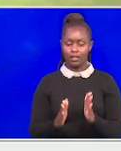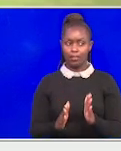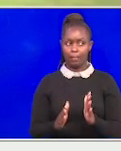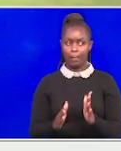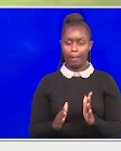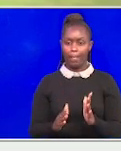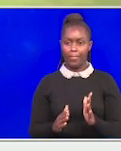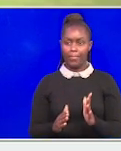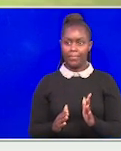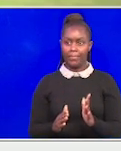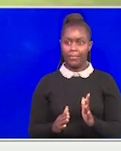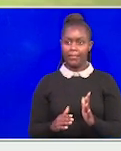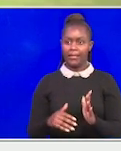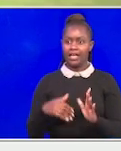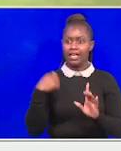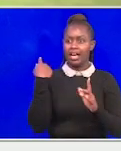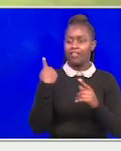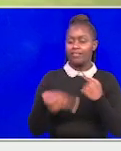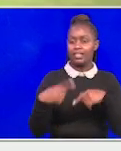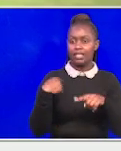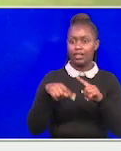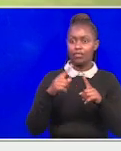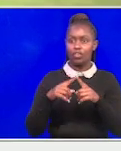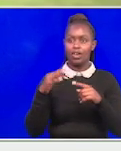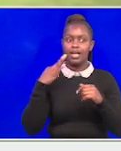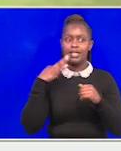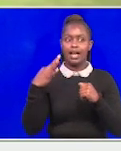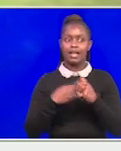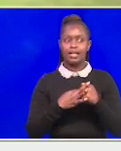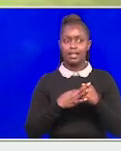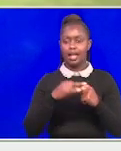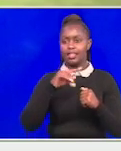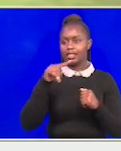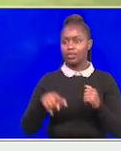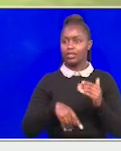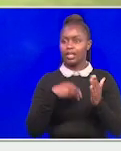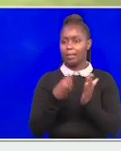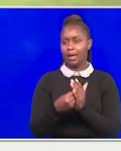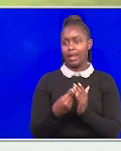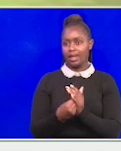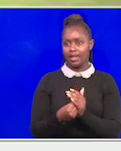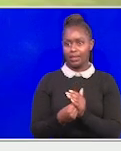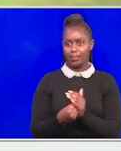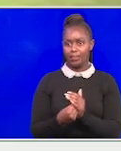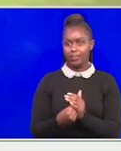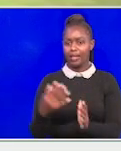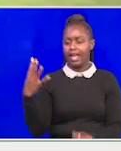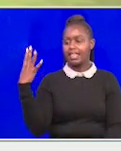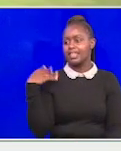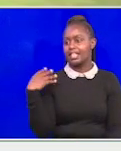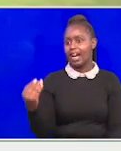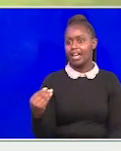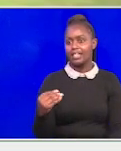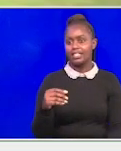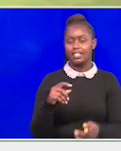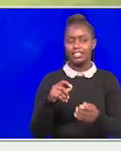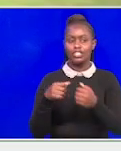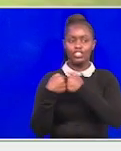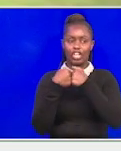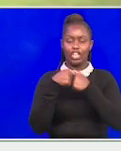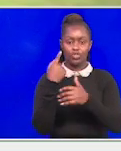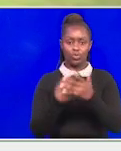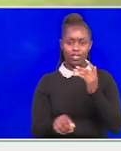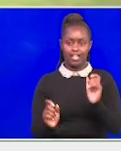for a prize pass of 800,000 shillings. The current challenge is an event that has been